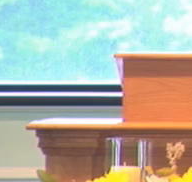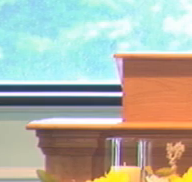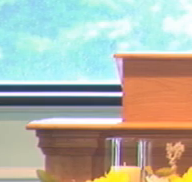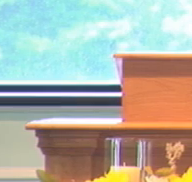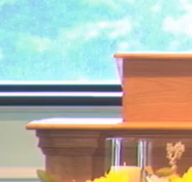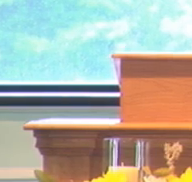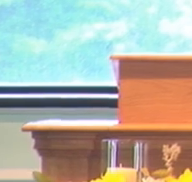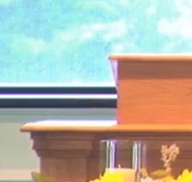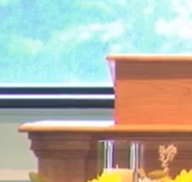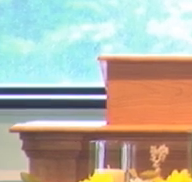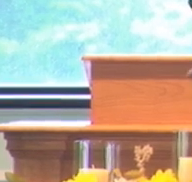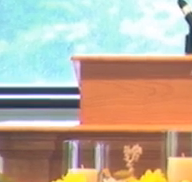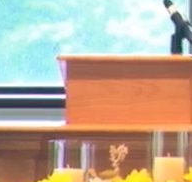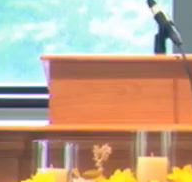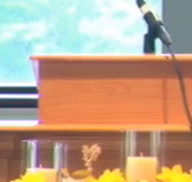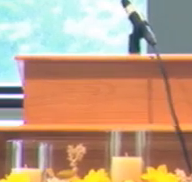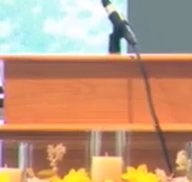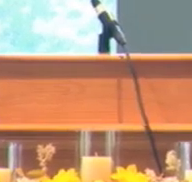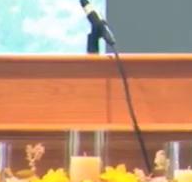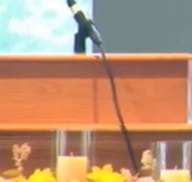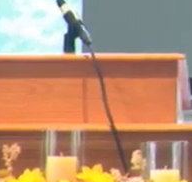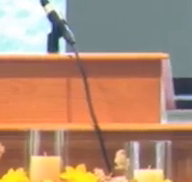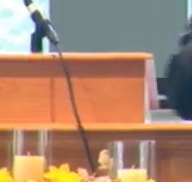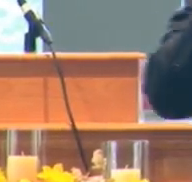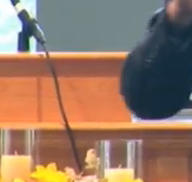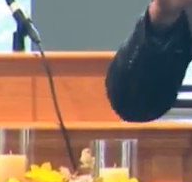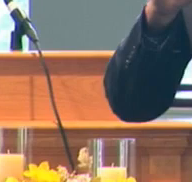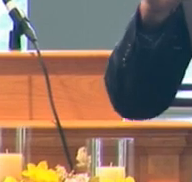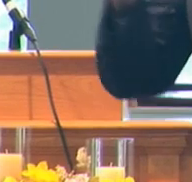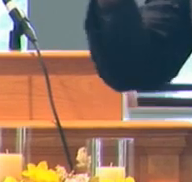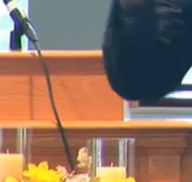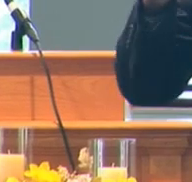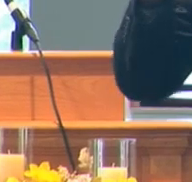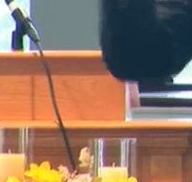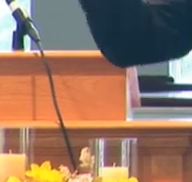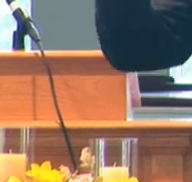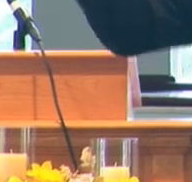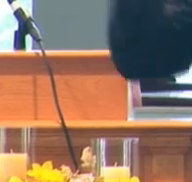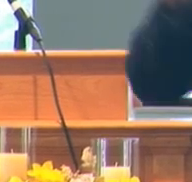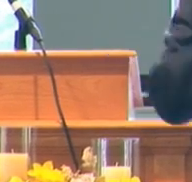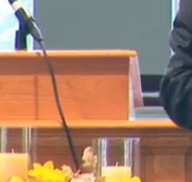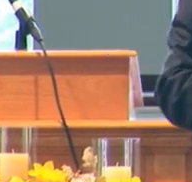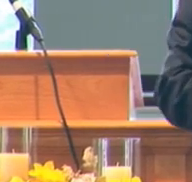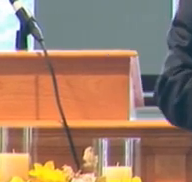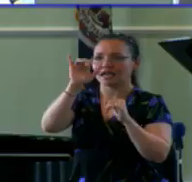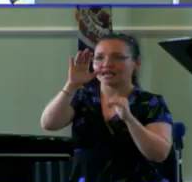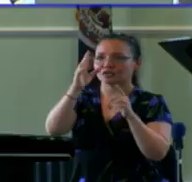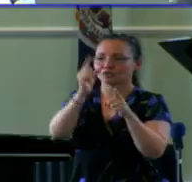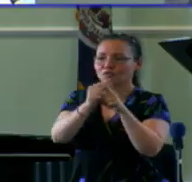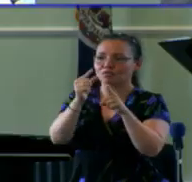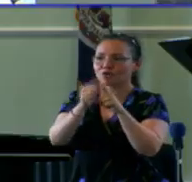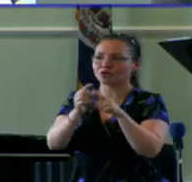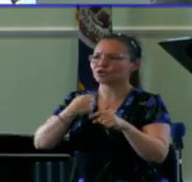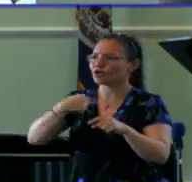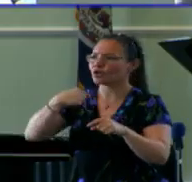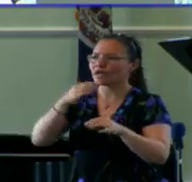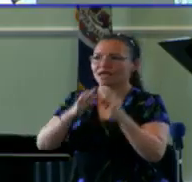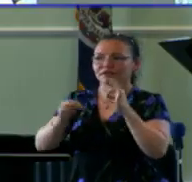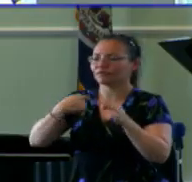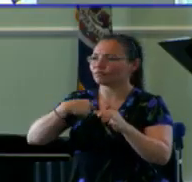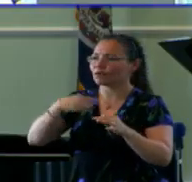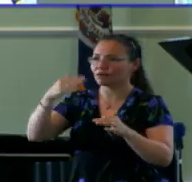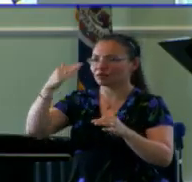apart from God's word, apart from God, we're all headed in the wrong direction. We don't know where we're